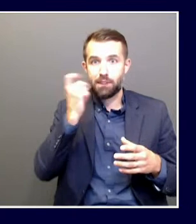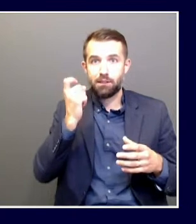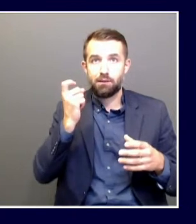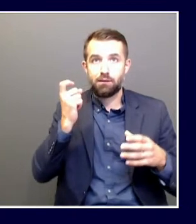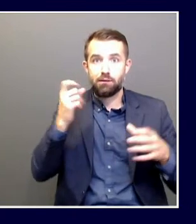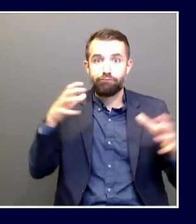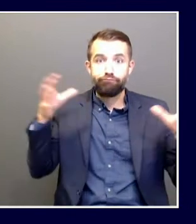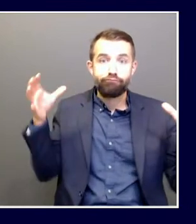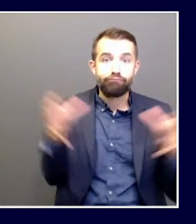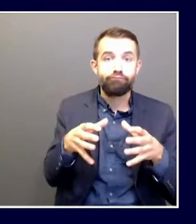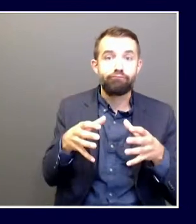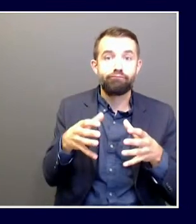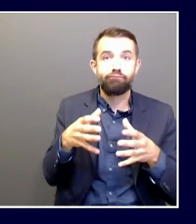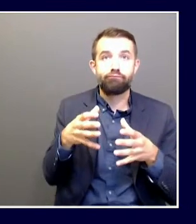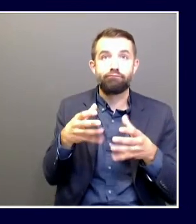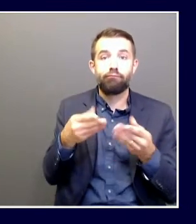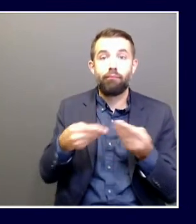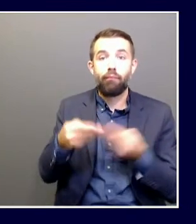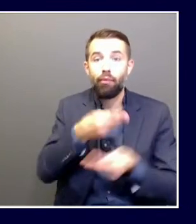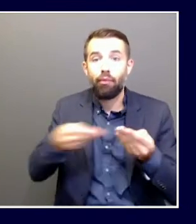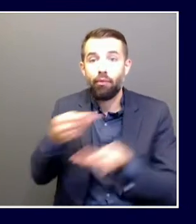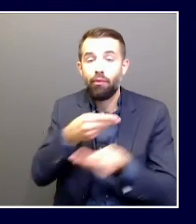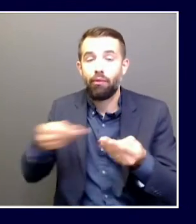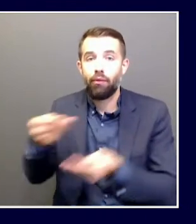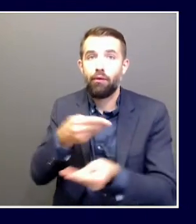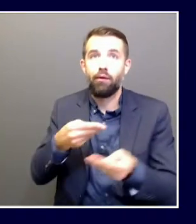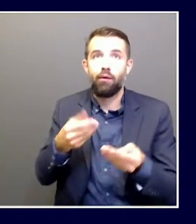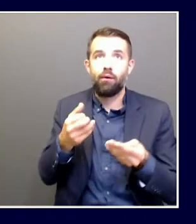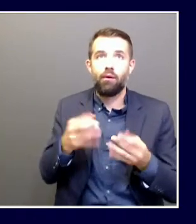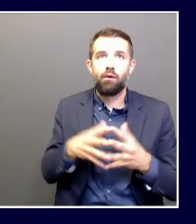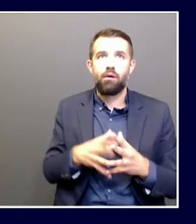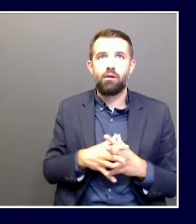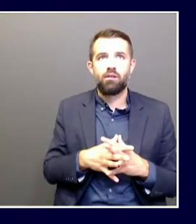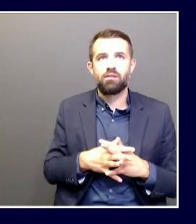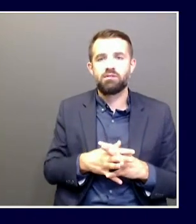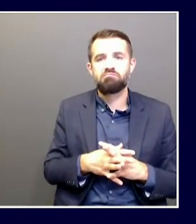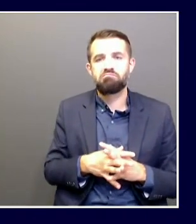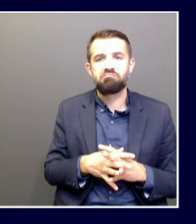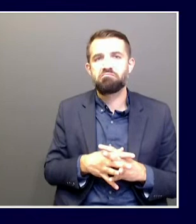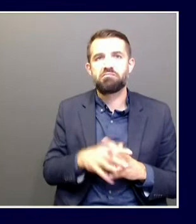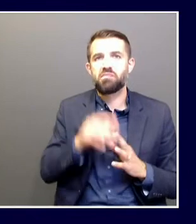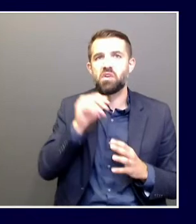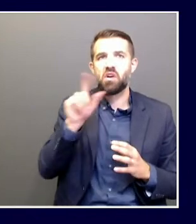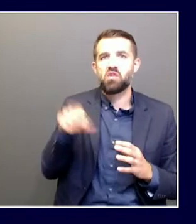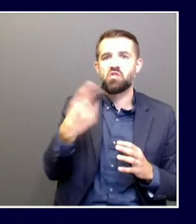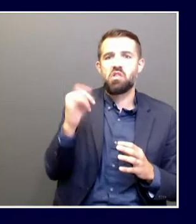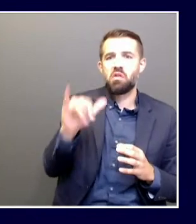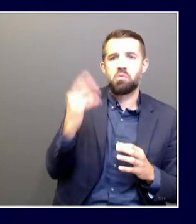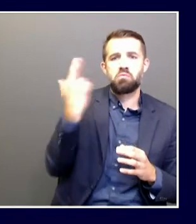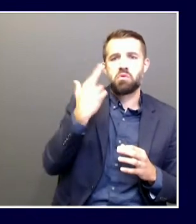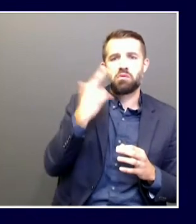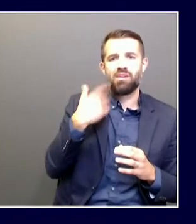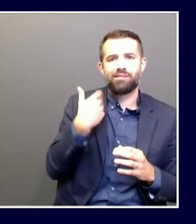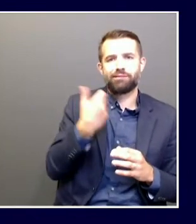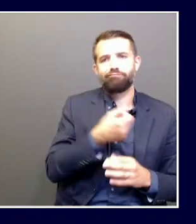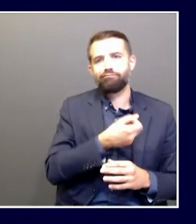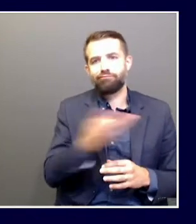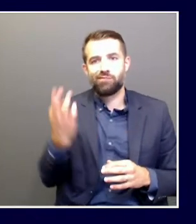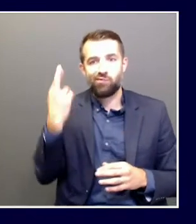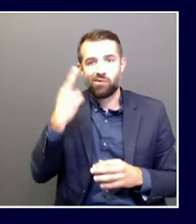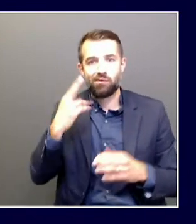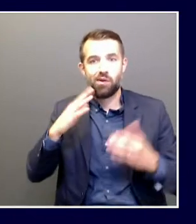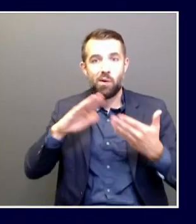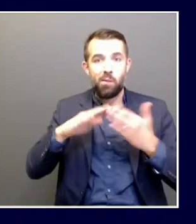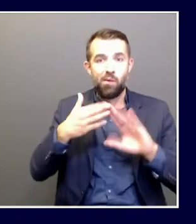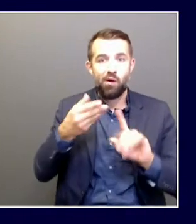that along those lines? I wouldn't restrict it just to small gatherings, Brian. I would refer to it more broadly as community transmission,